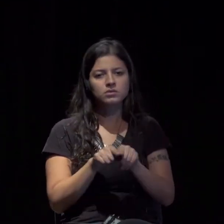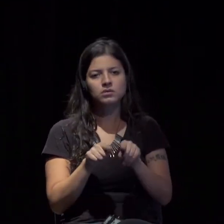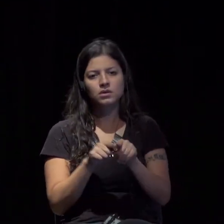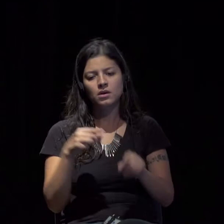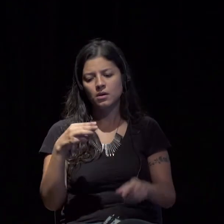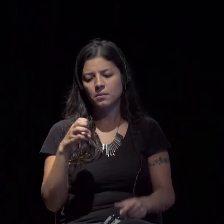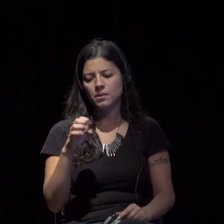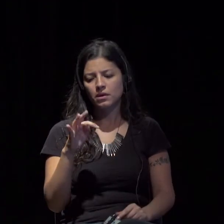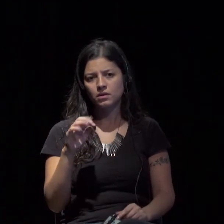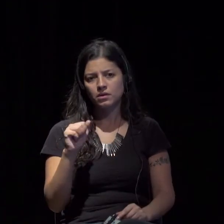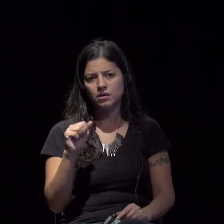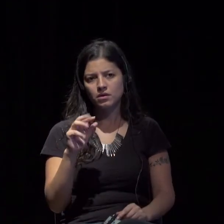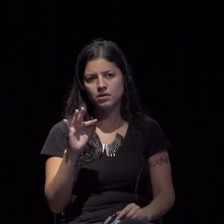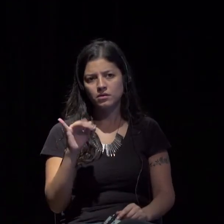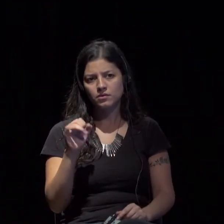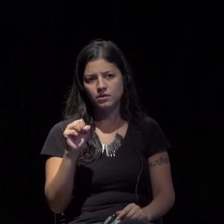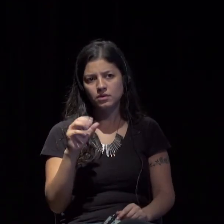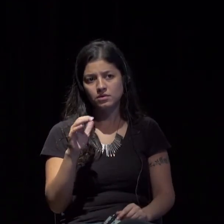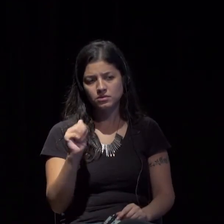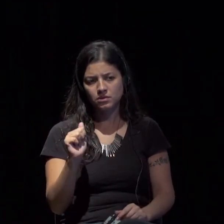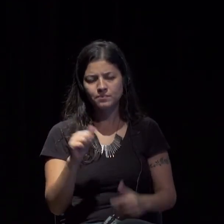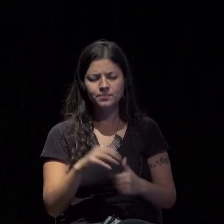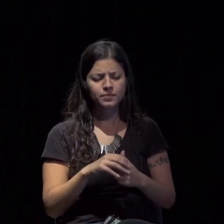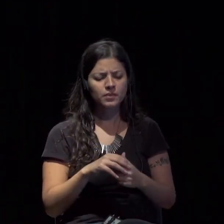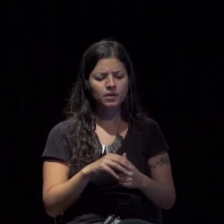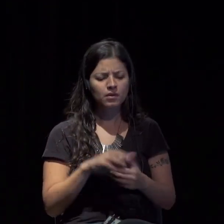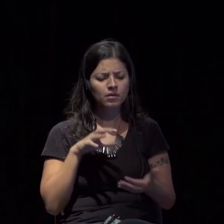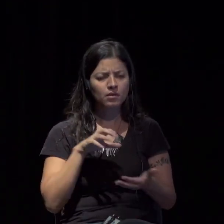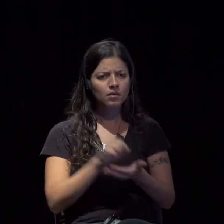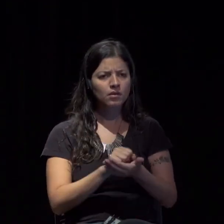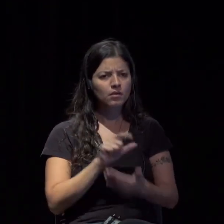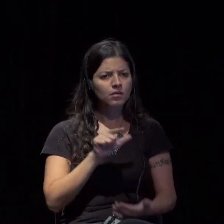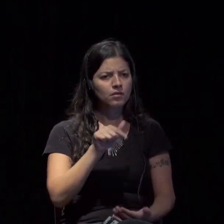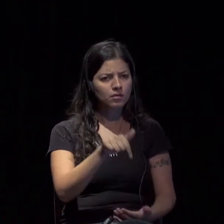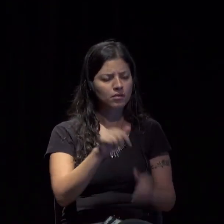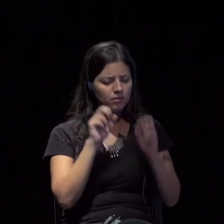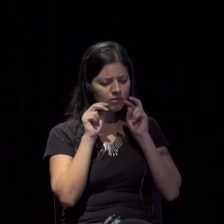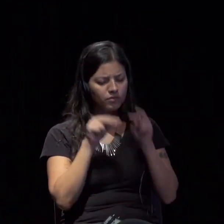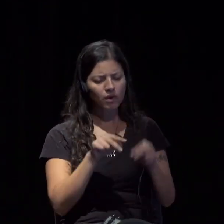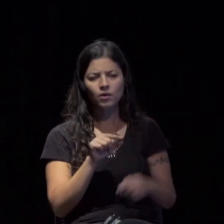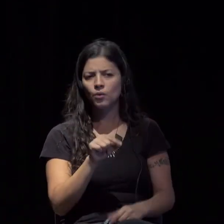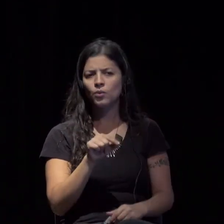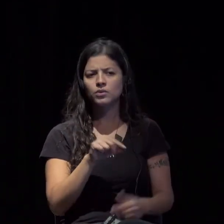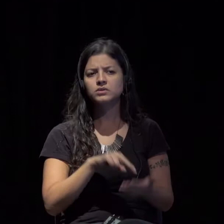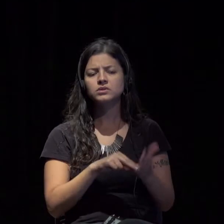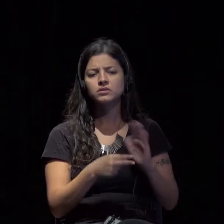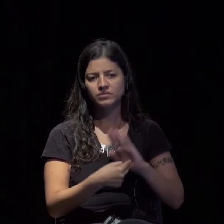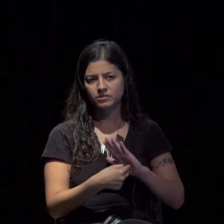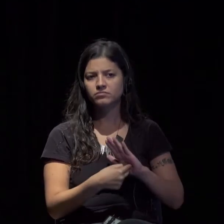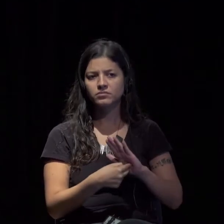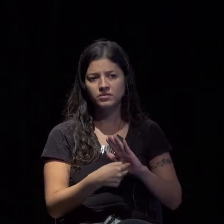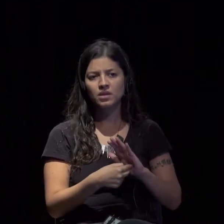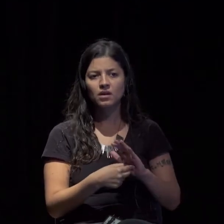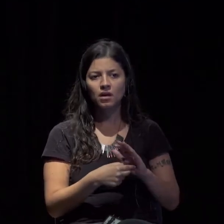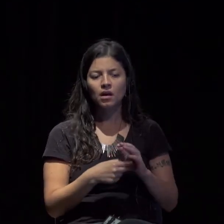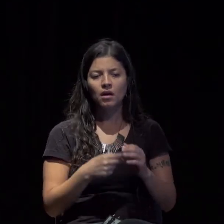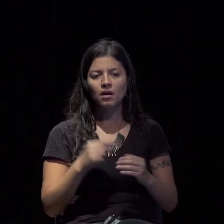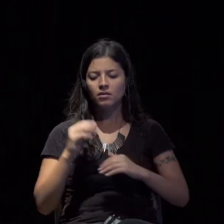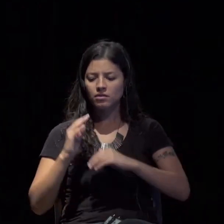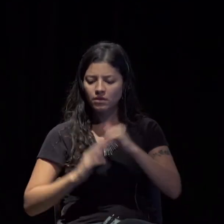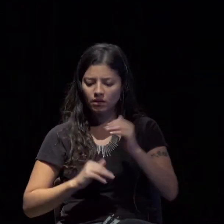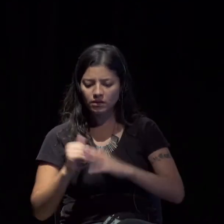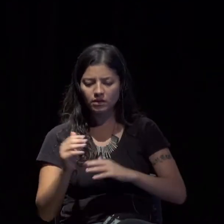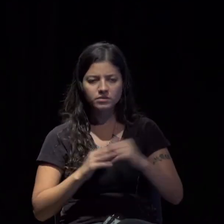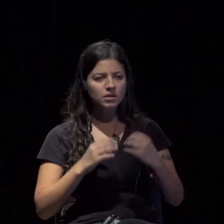a rigorous experimentation with particular indigenous art forms, techniques, and aesthetics, but with the knowledge